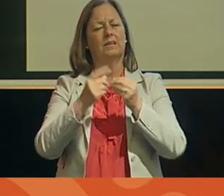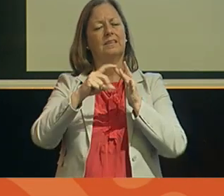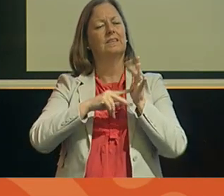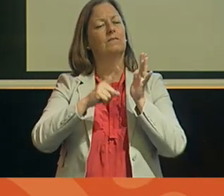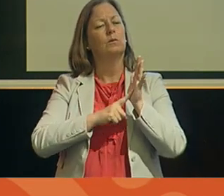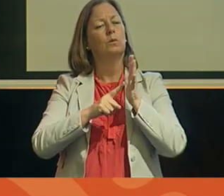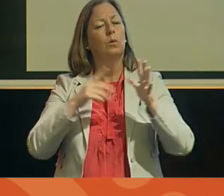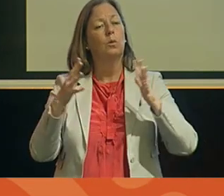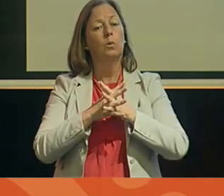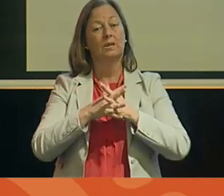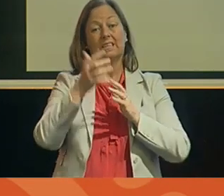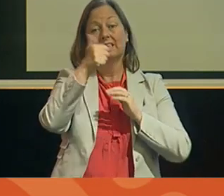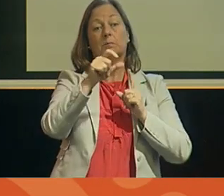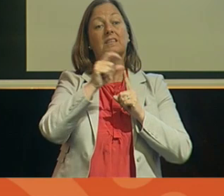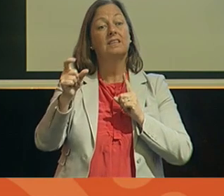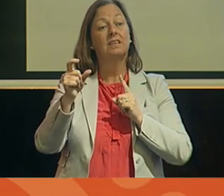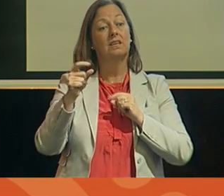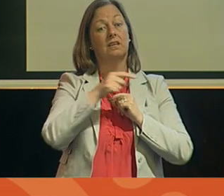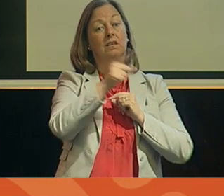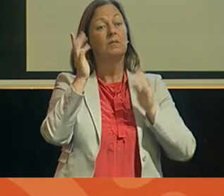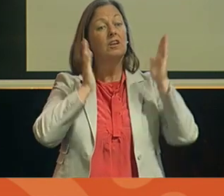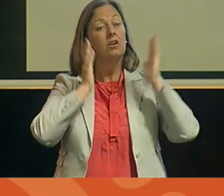60% of Malaysians are Muslim.